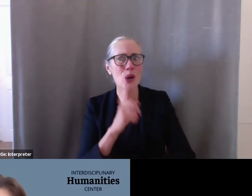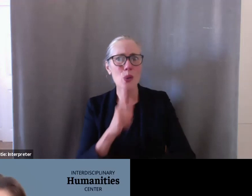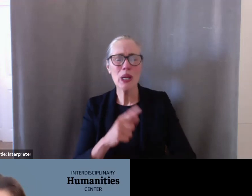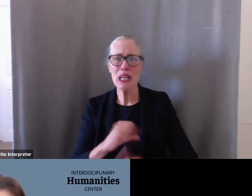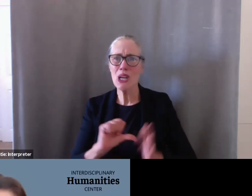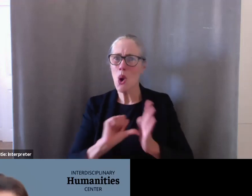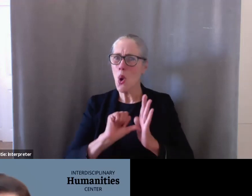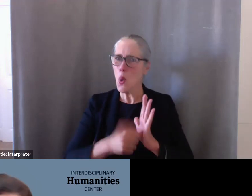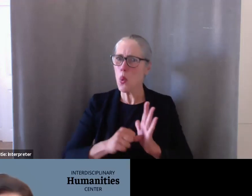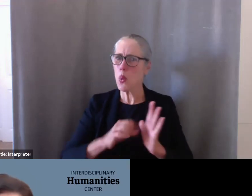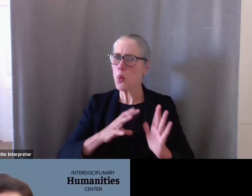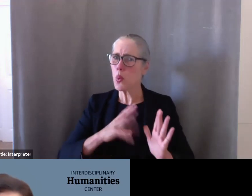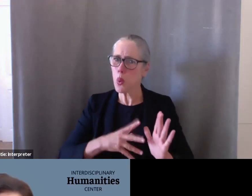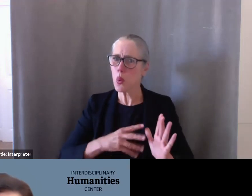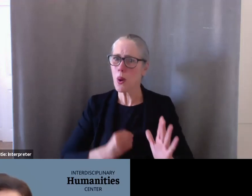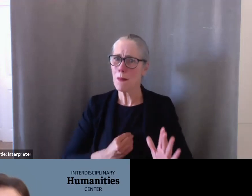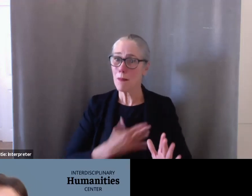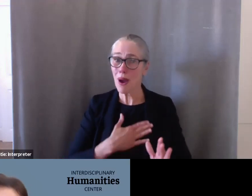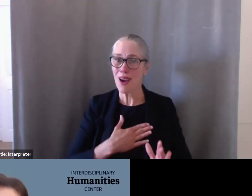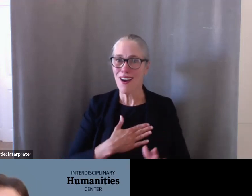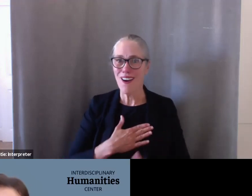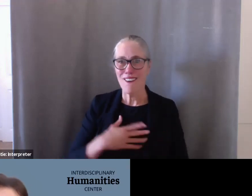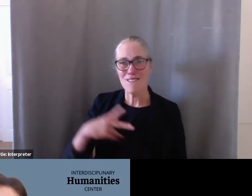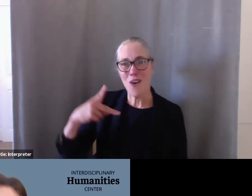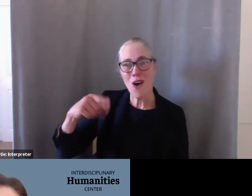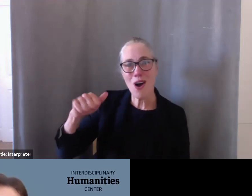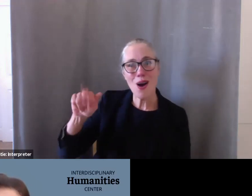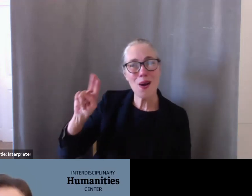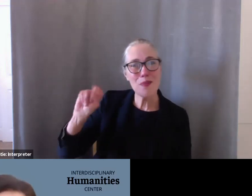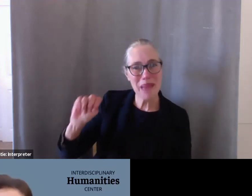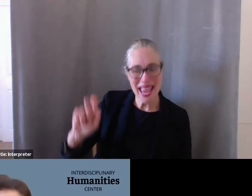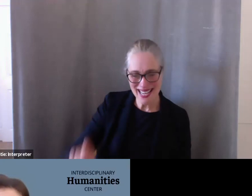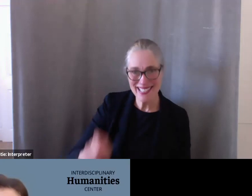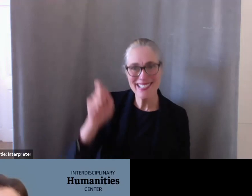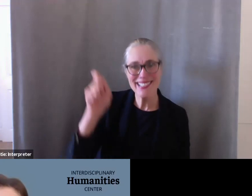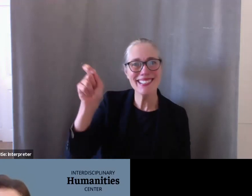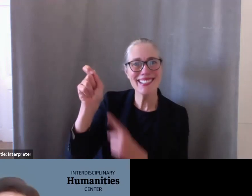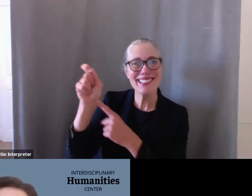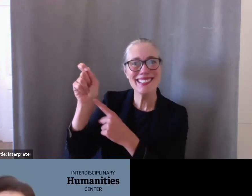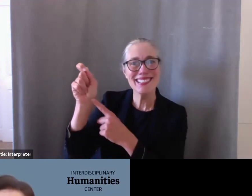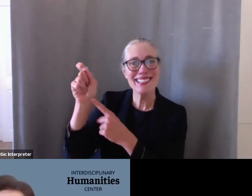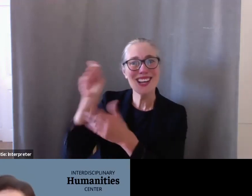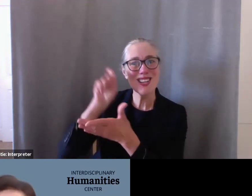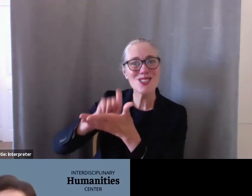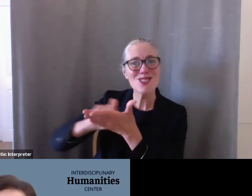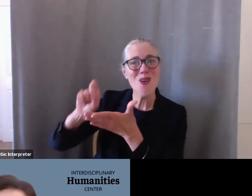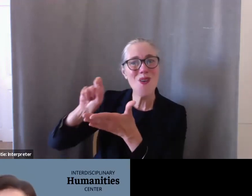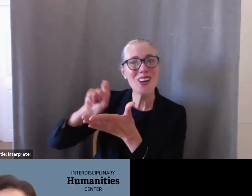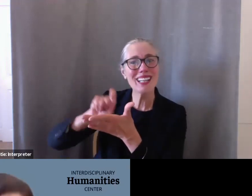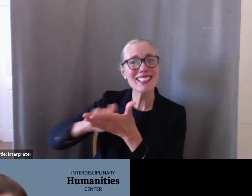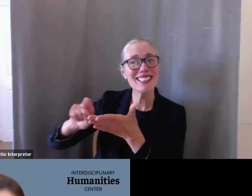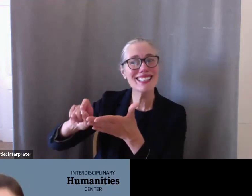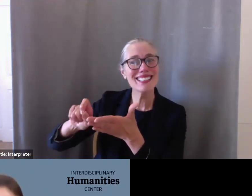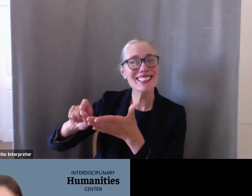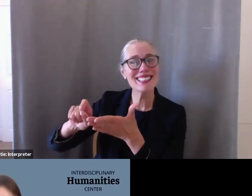for attending and participating. May I ask you, if you will, to please fill out